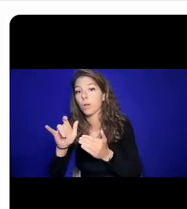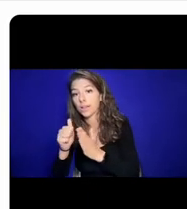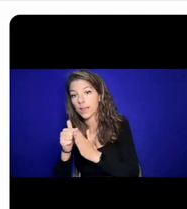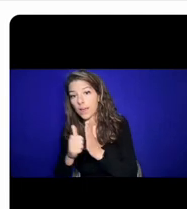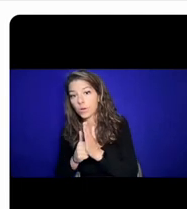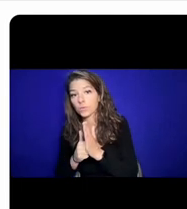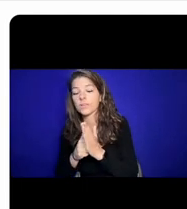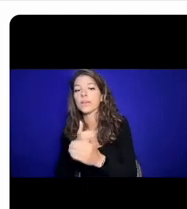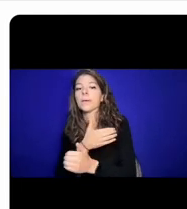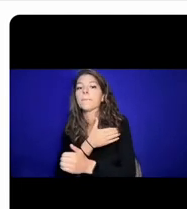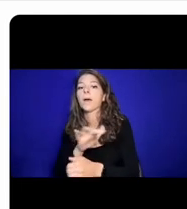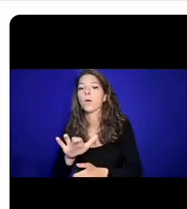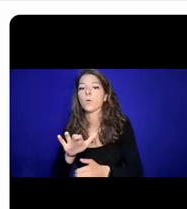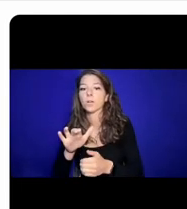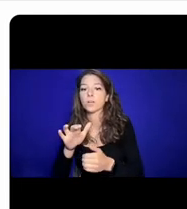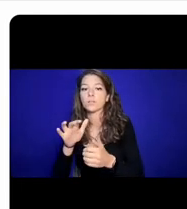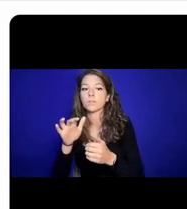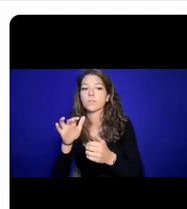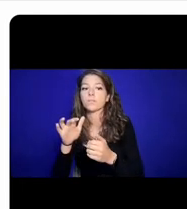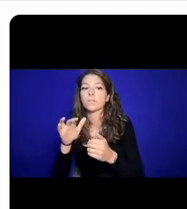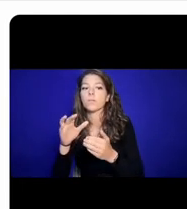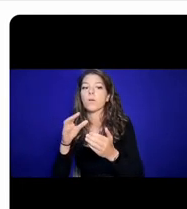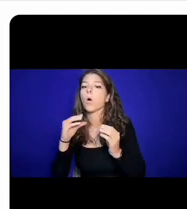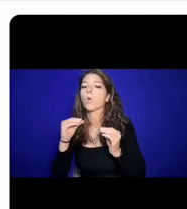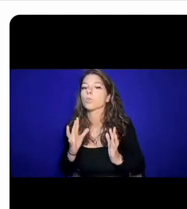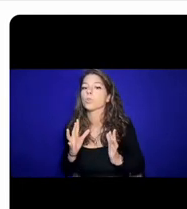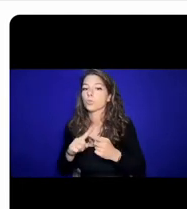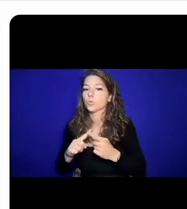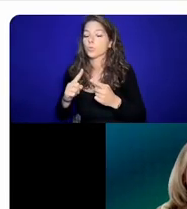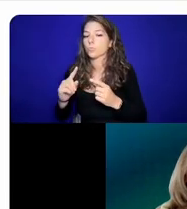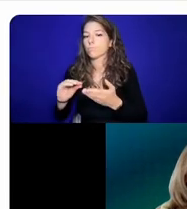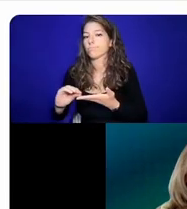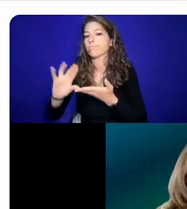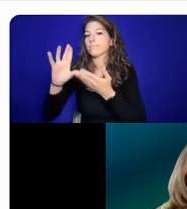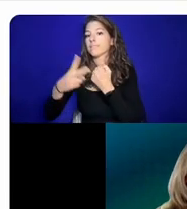account empower account owners to save up.